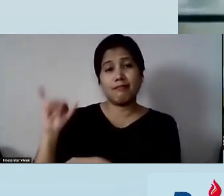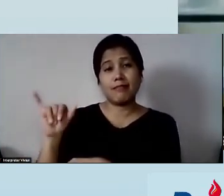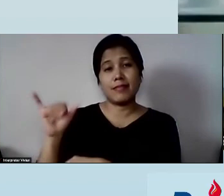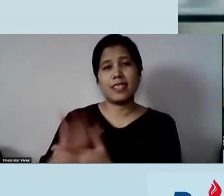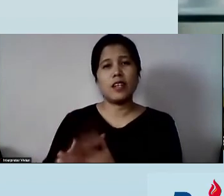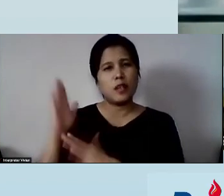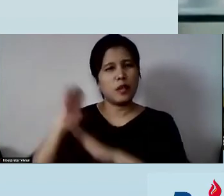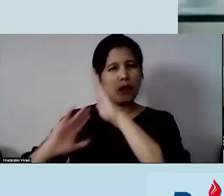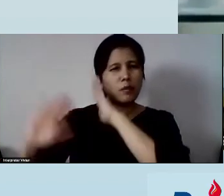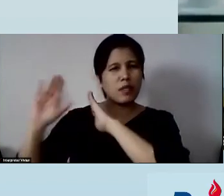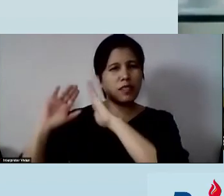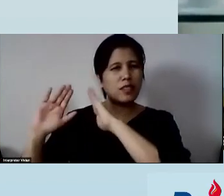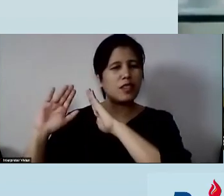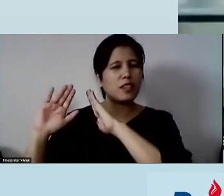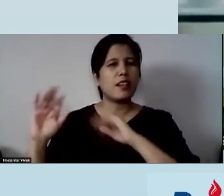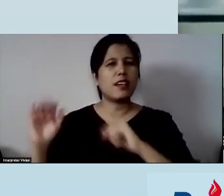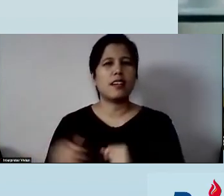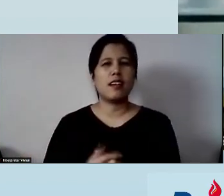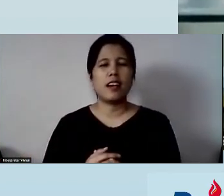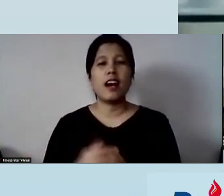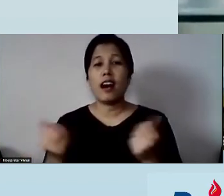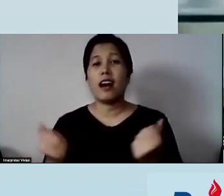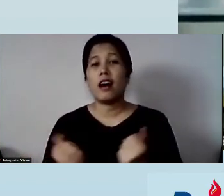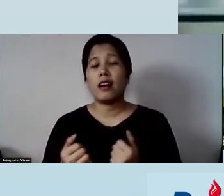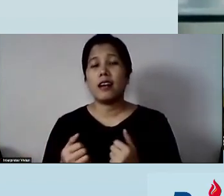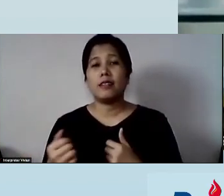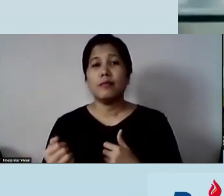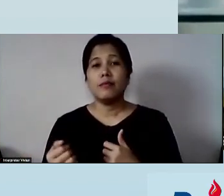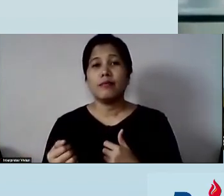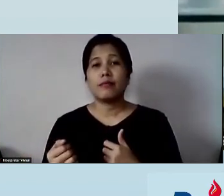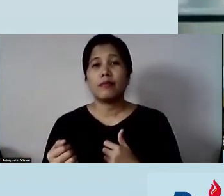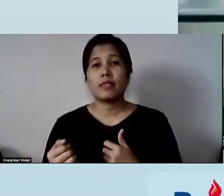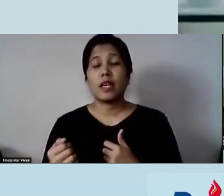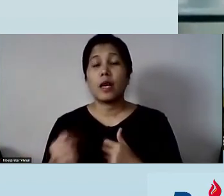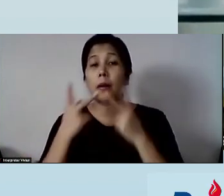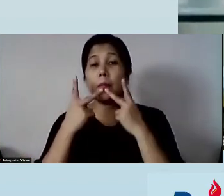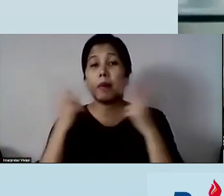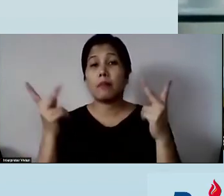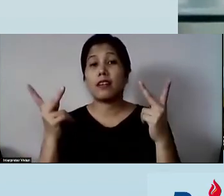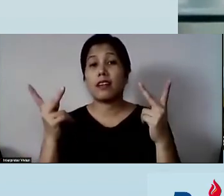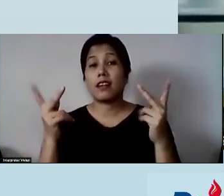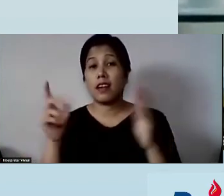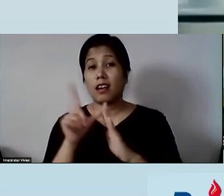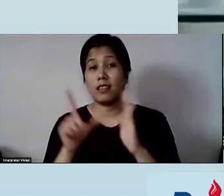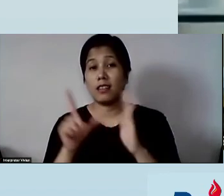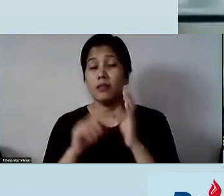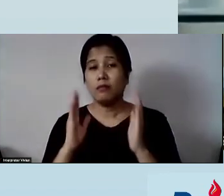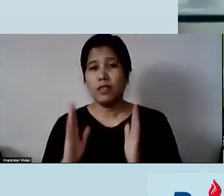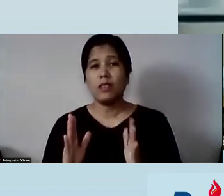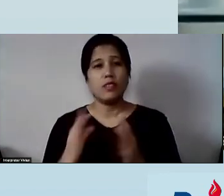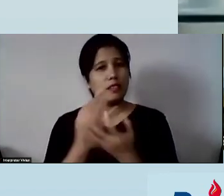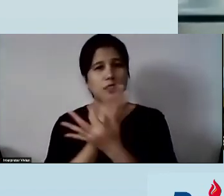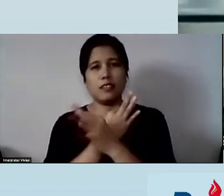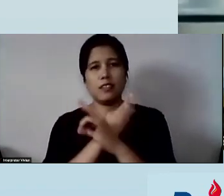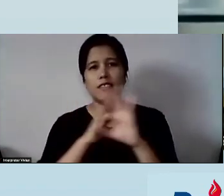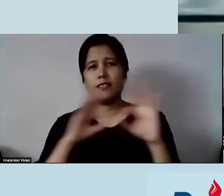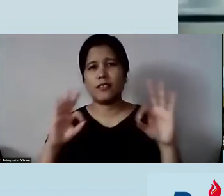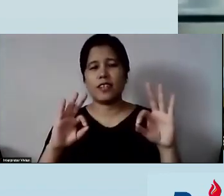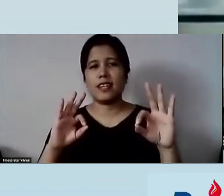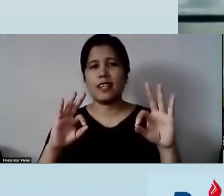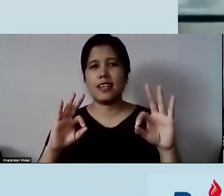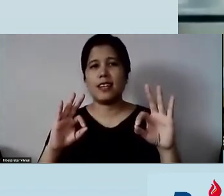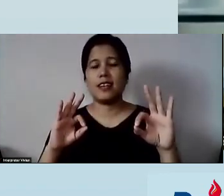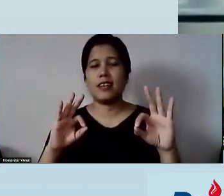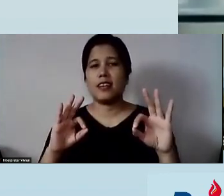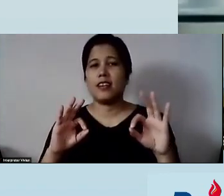sa administration pa na yung public attorneys nila should provide free legal assistance and